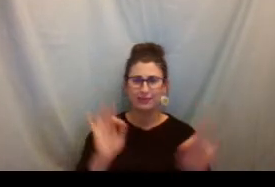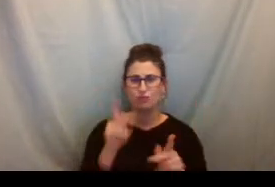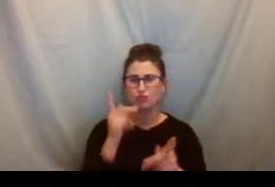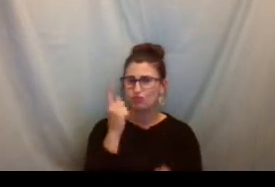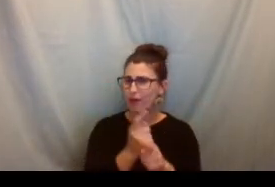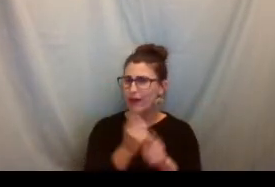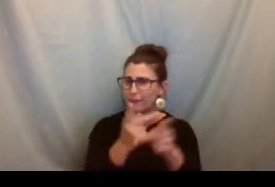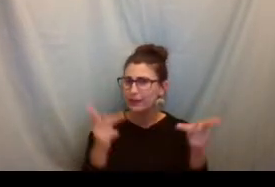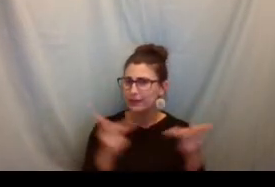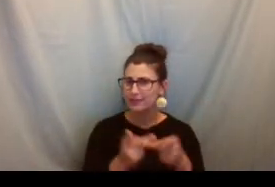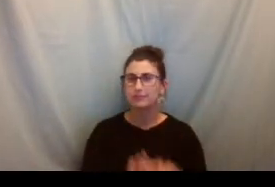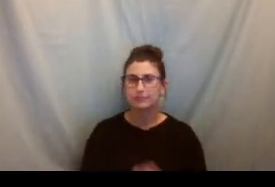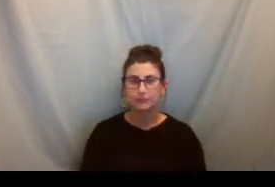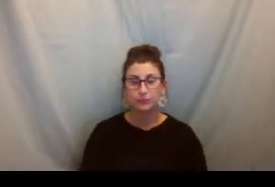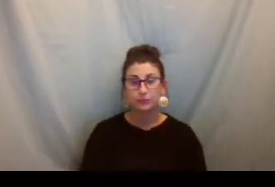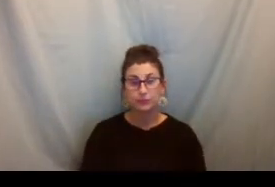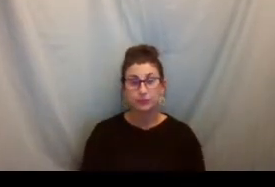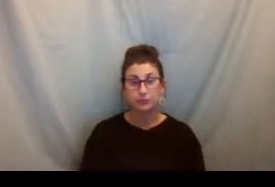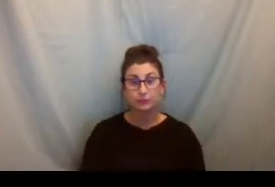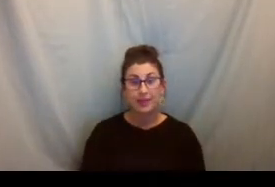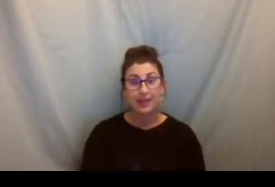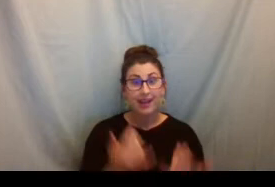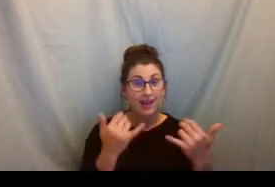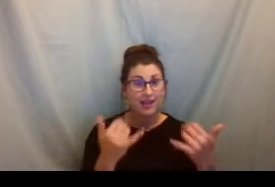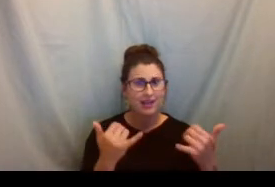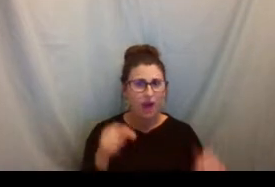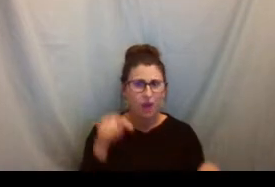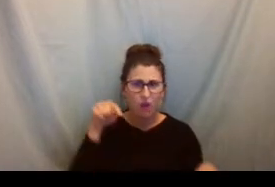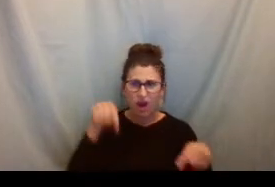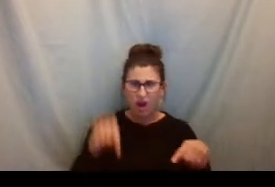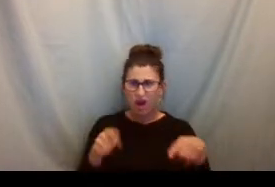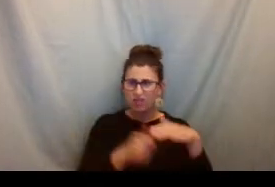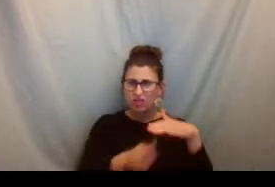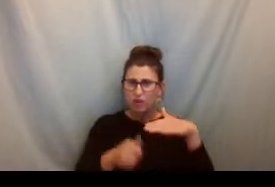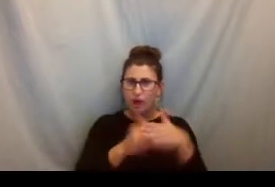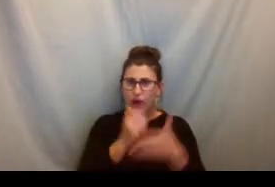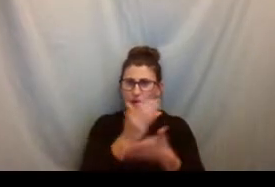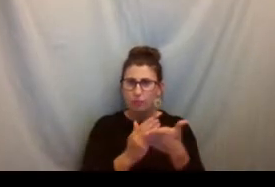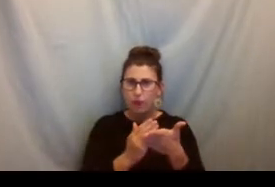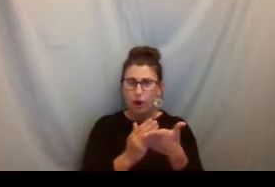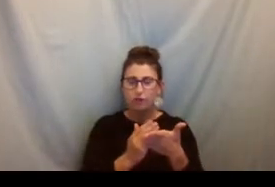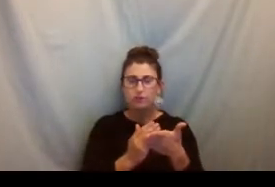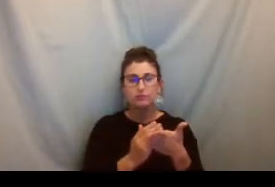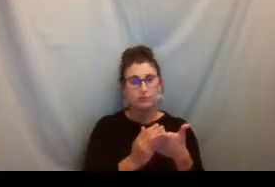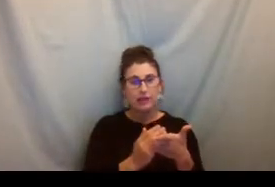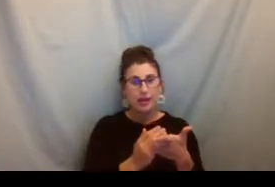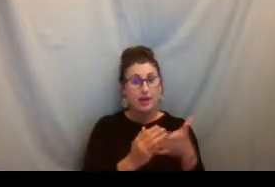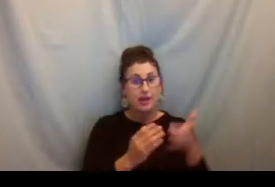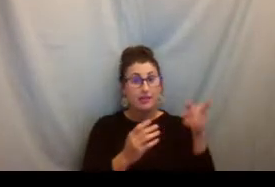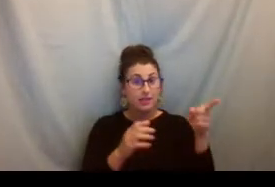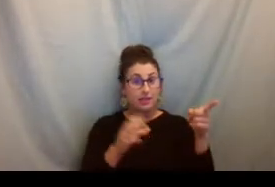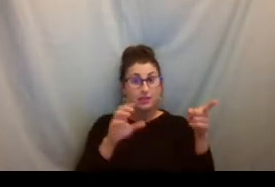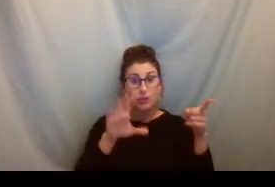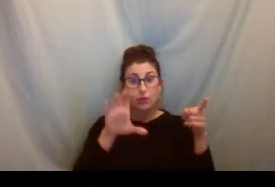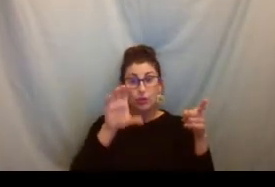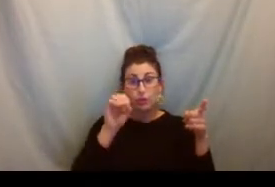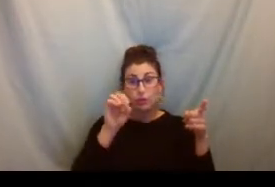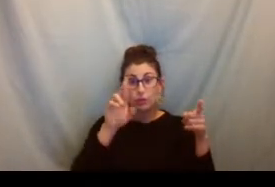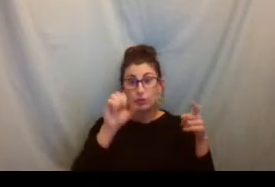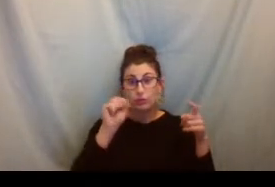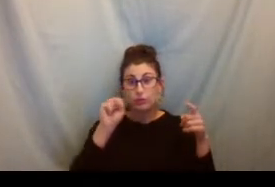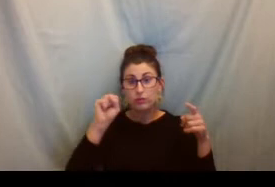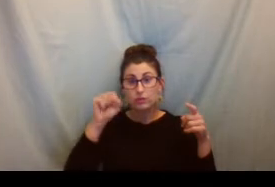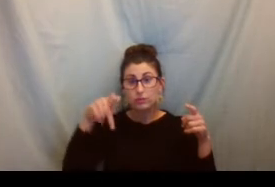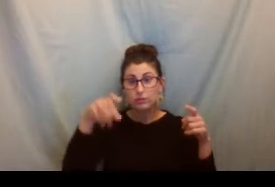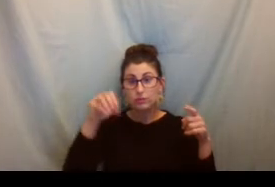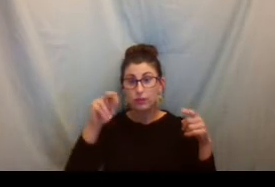to be. Okay, but now we have this bottom part, and that's where corresponding angles comes in.